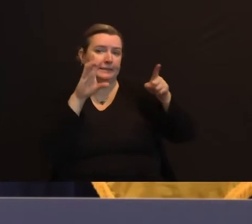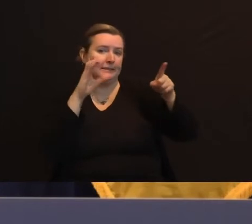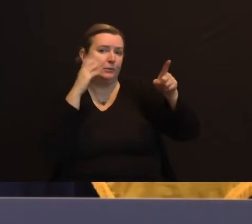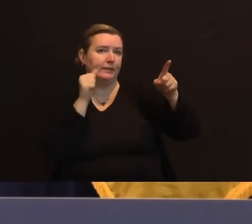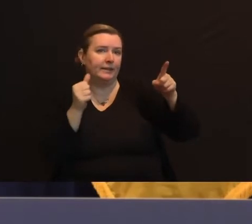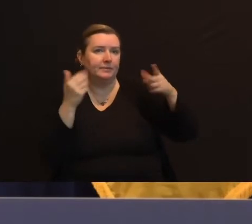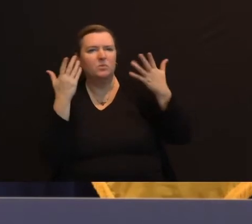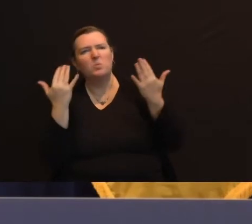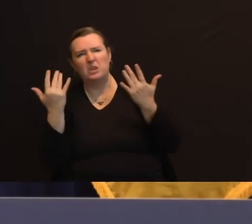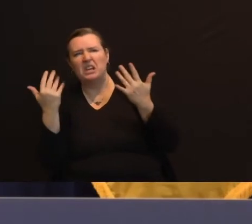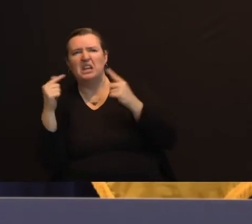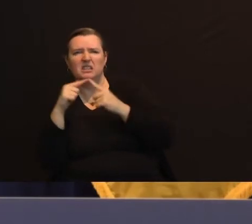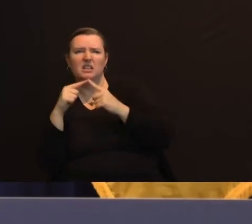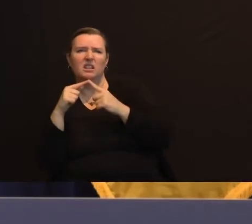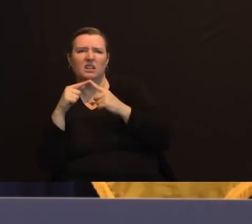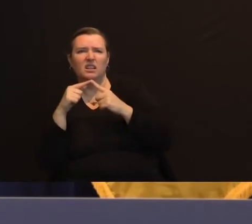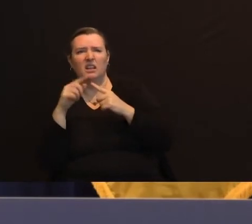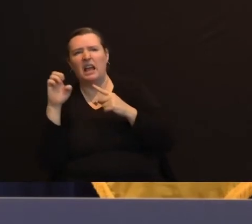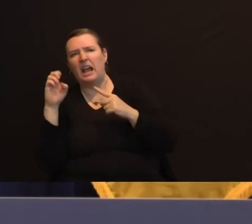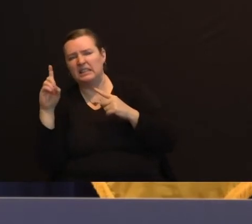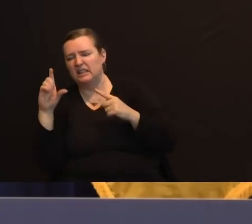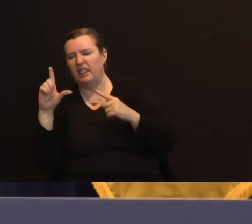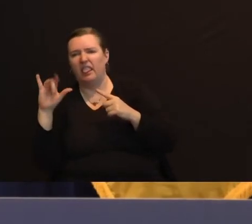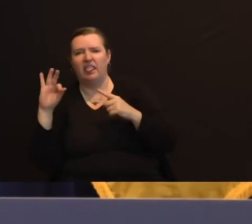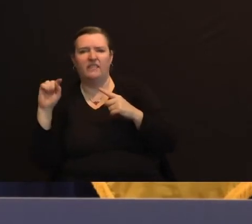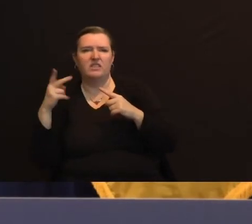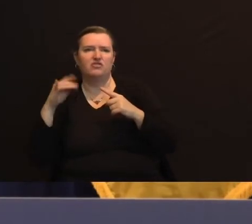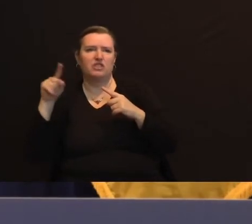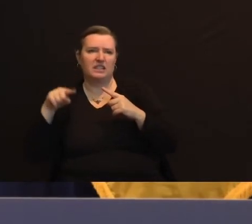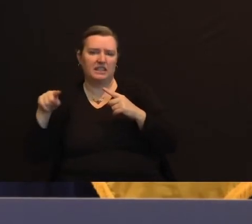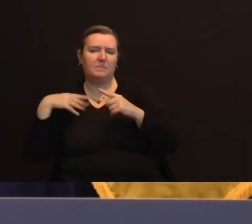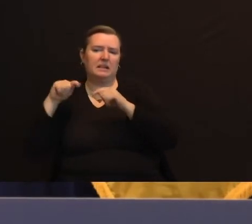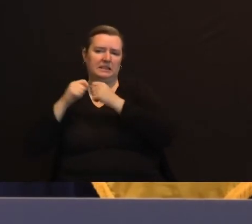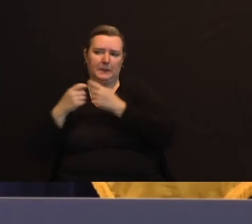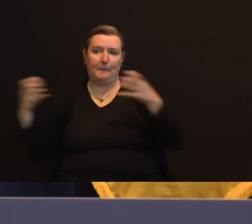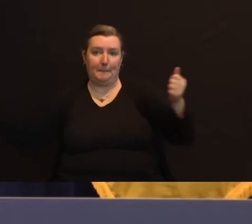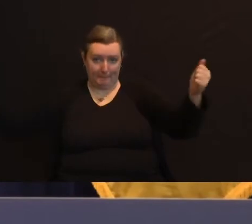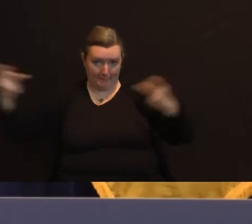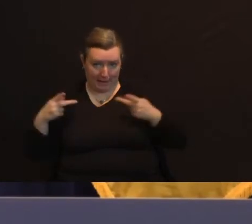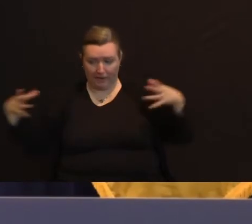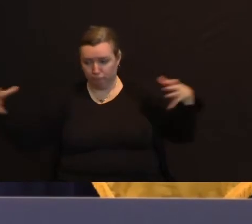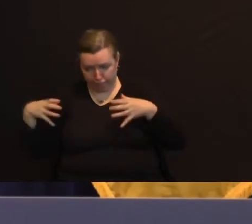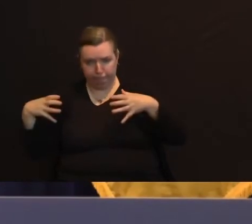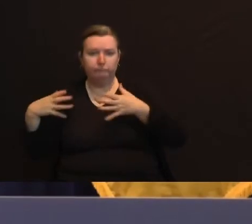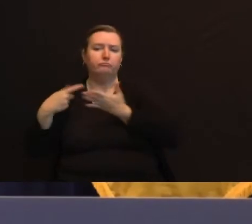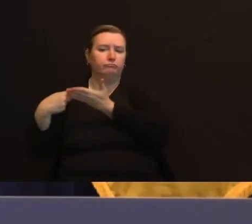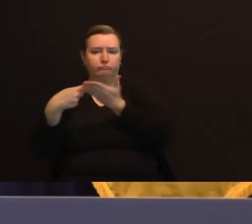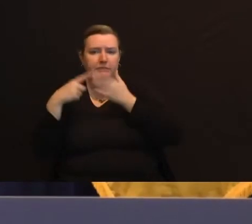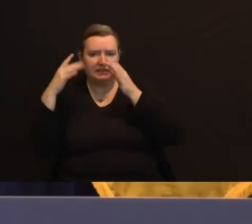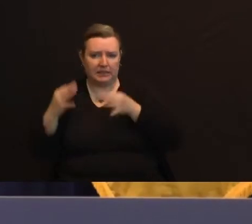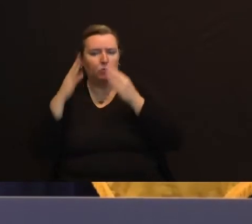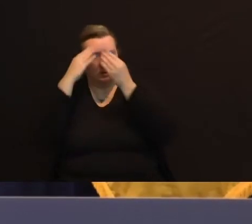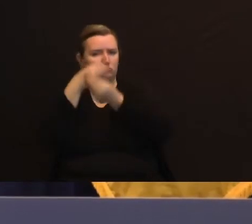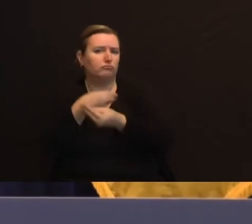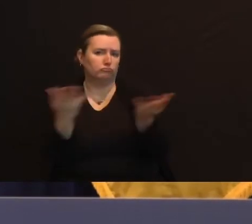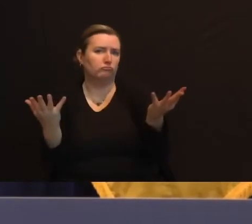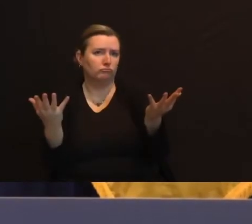till Ed Lifshitz and his team come back and give us the final word. I don't feel helpless by any